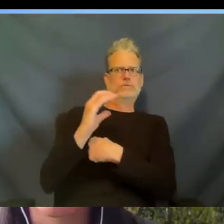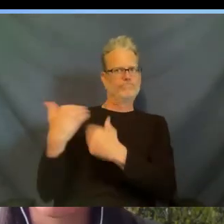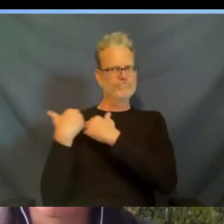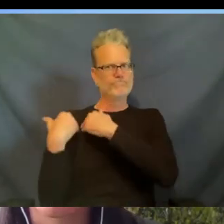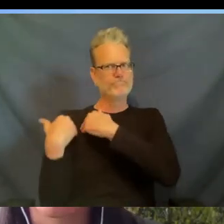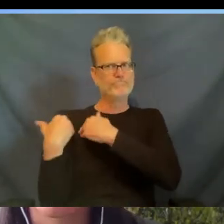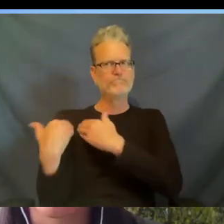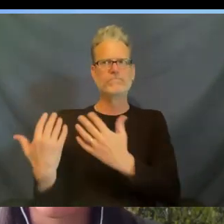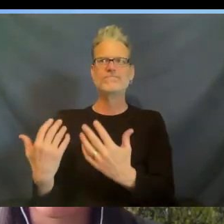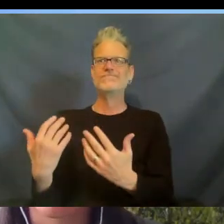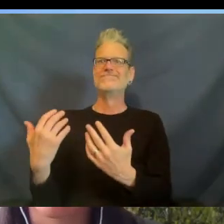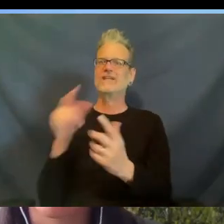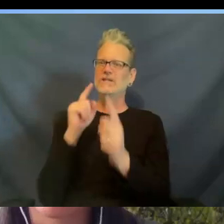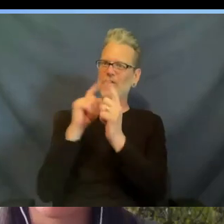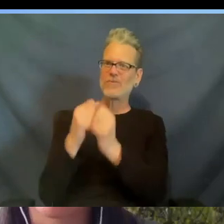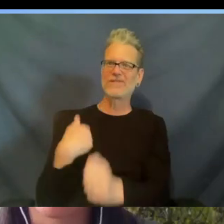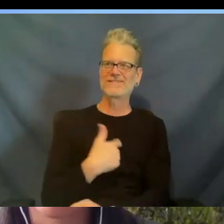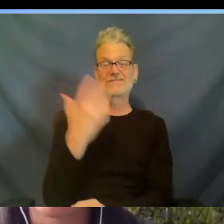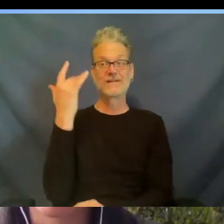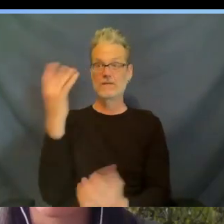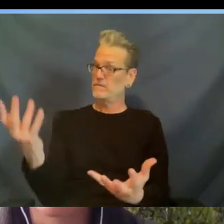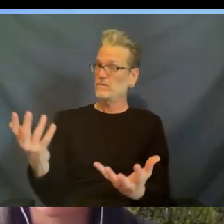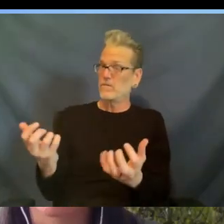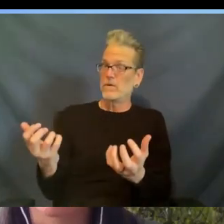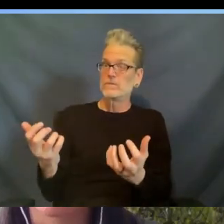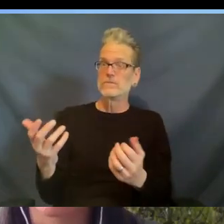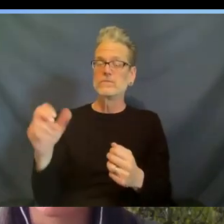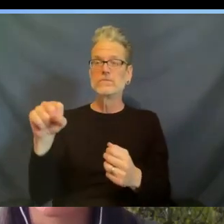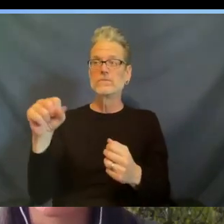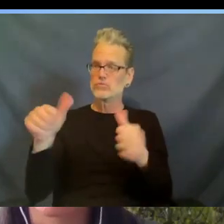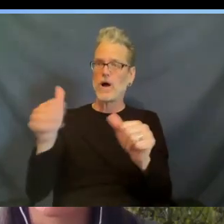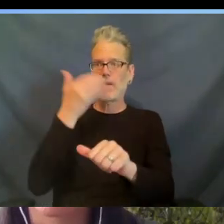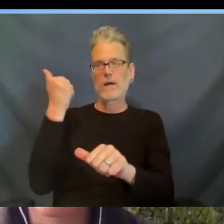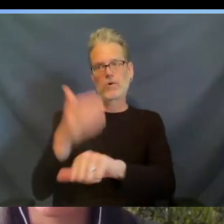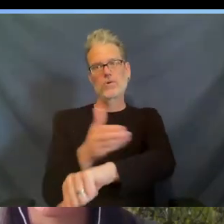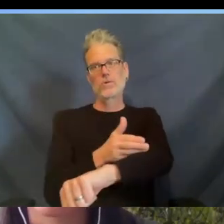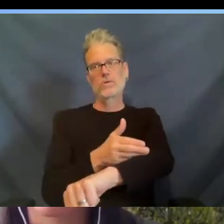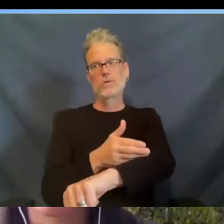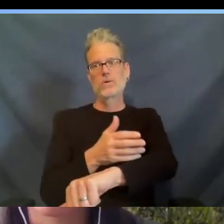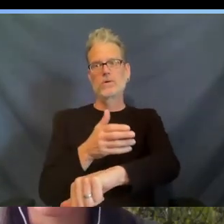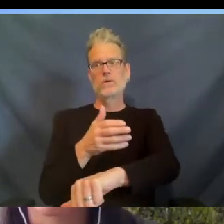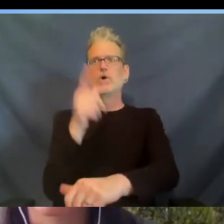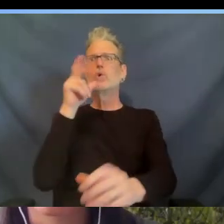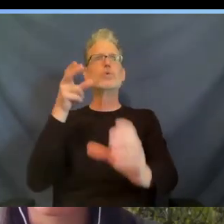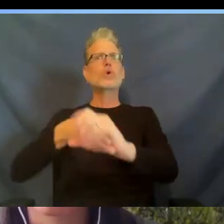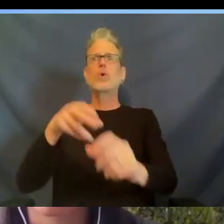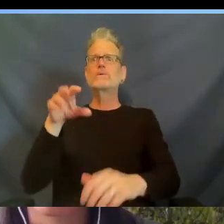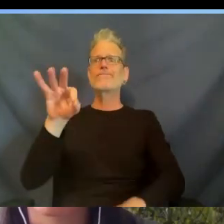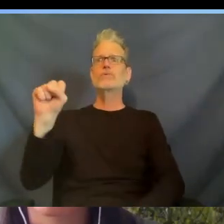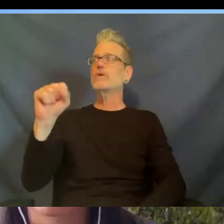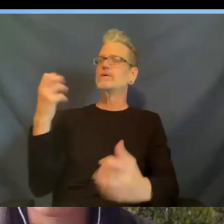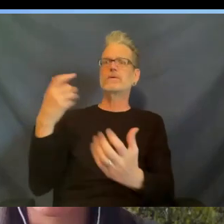us, because I think we do want to try to do better. No one gets into the Forest Service because they want to get rich.